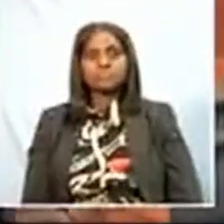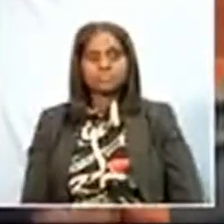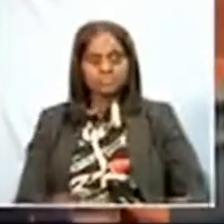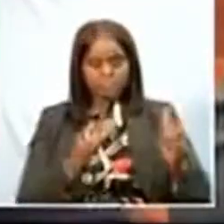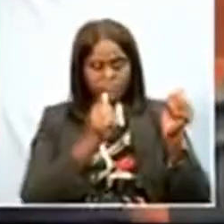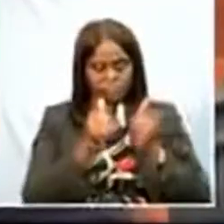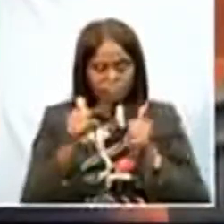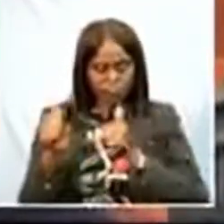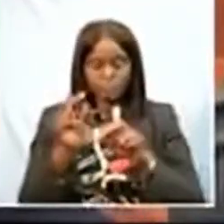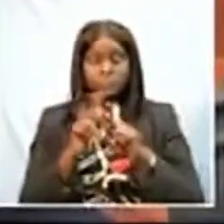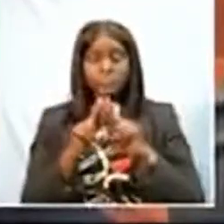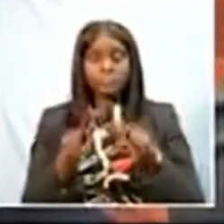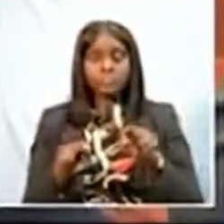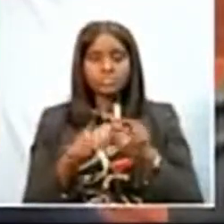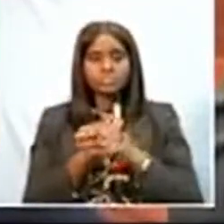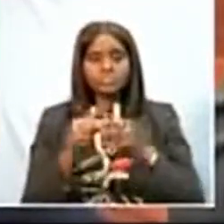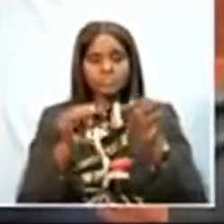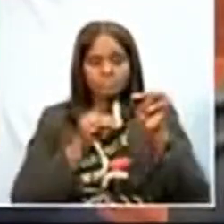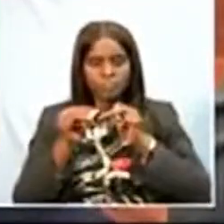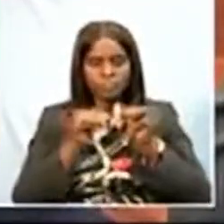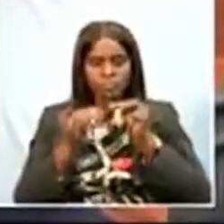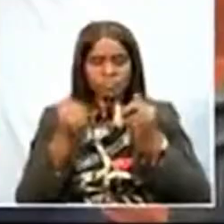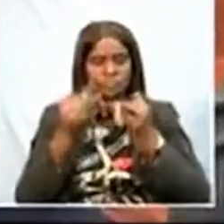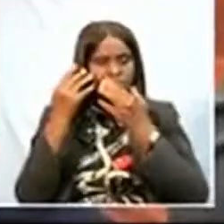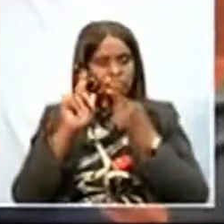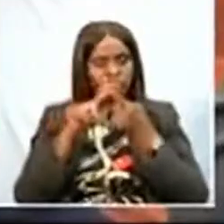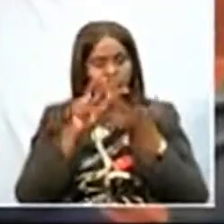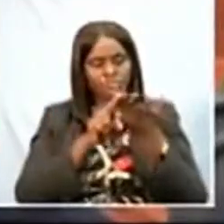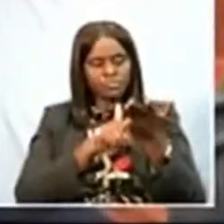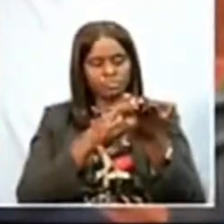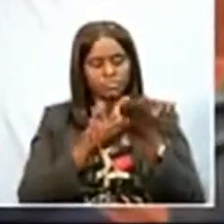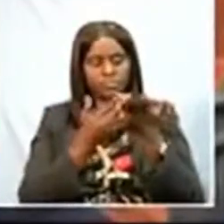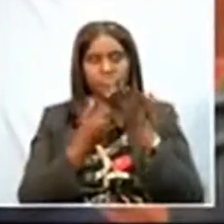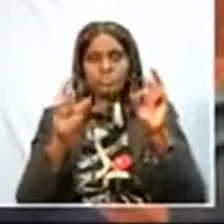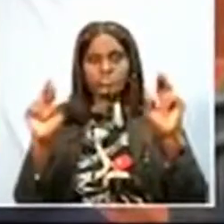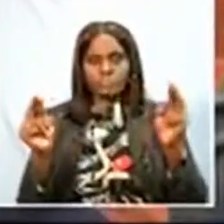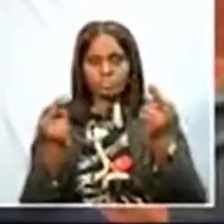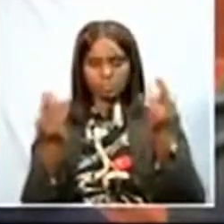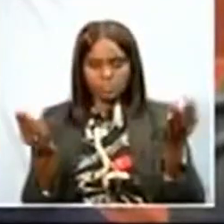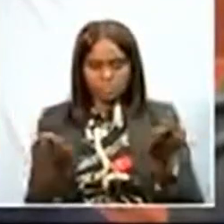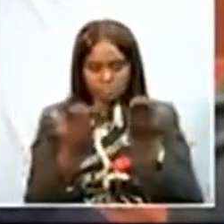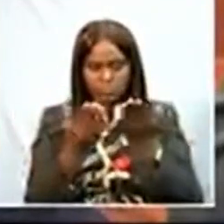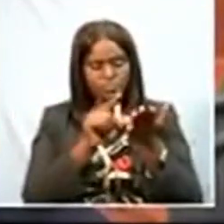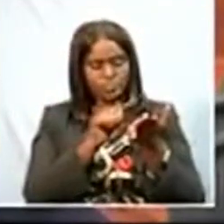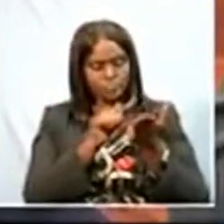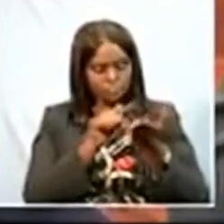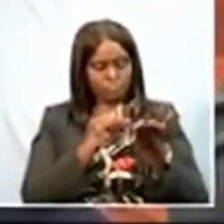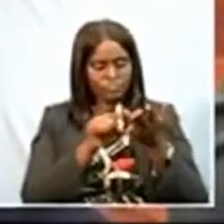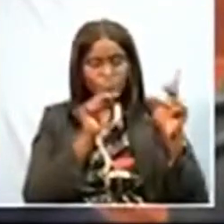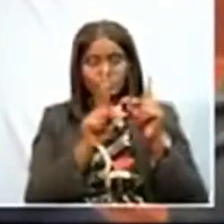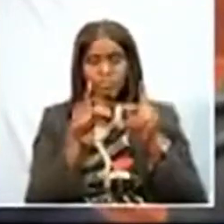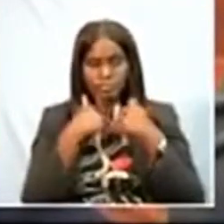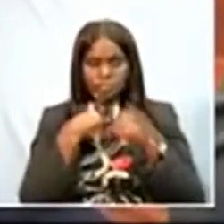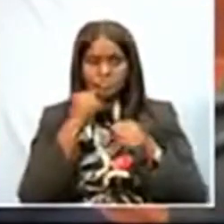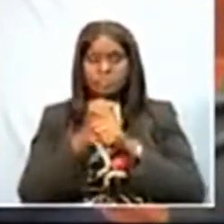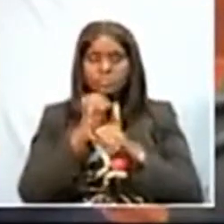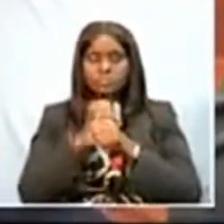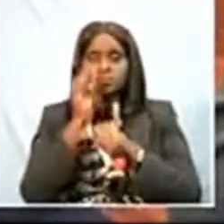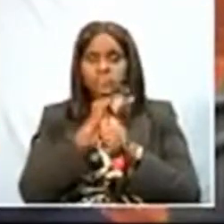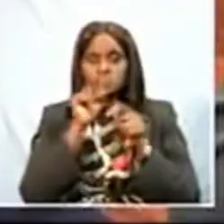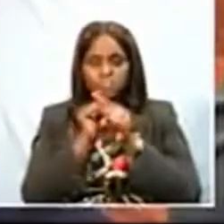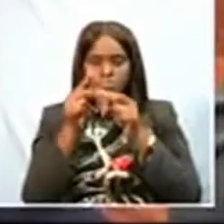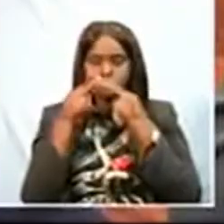Action taken, Chair. Management wishes to report that a reconciliation of the loan performance has been done, and